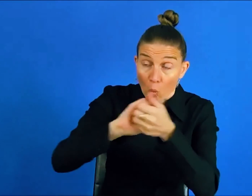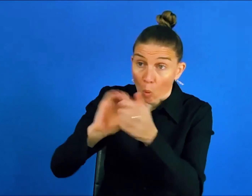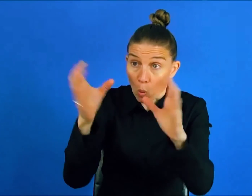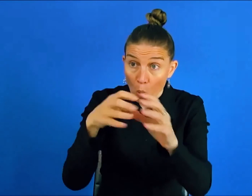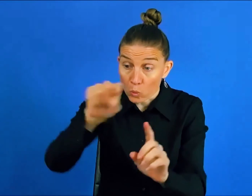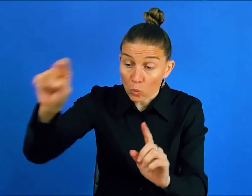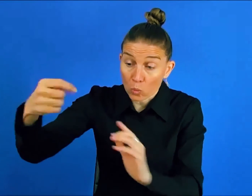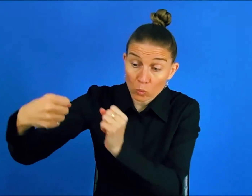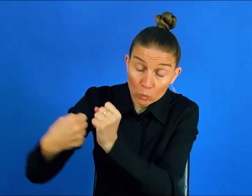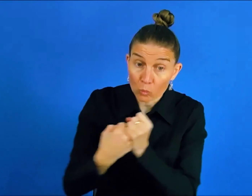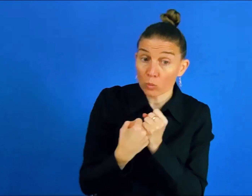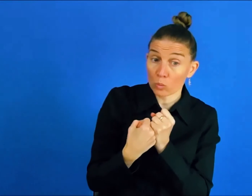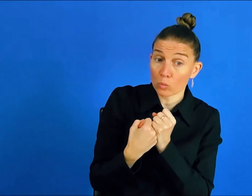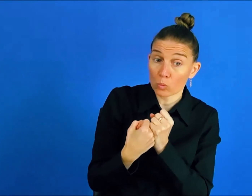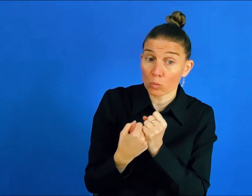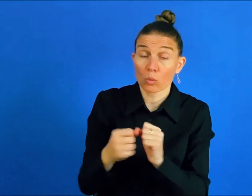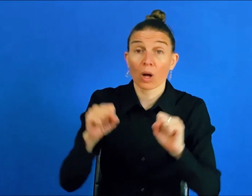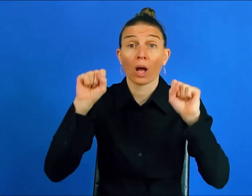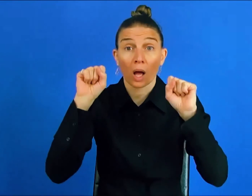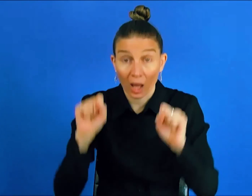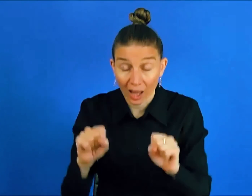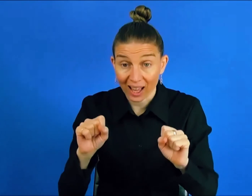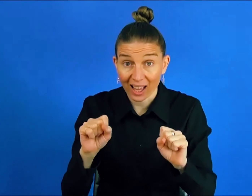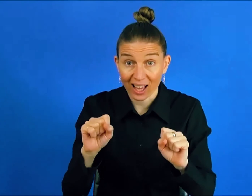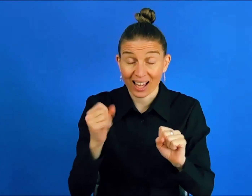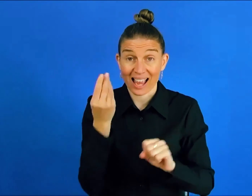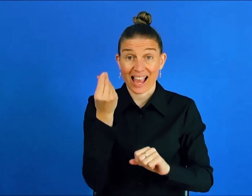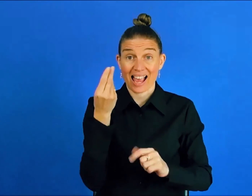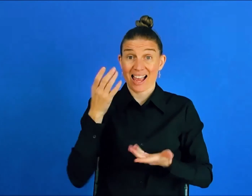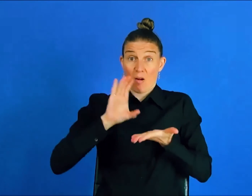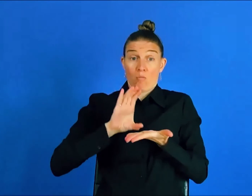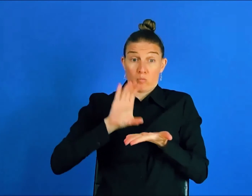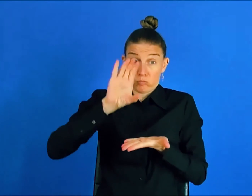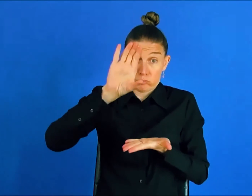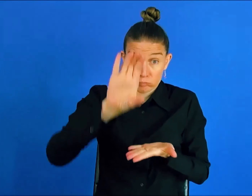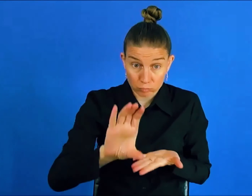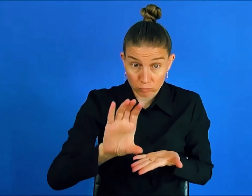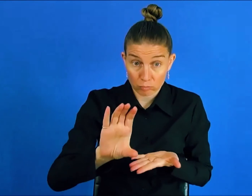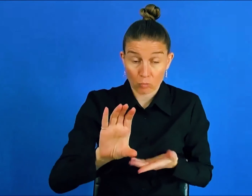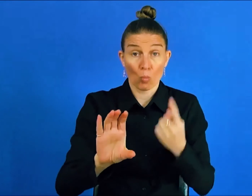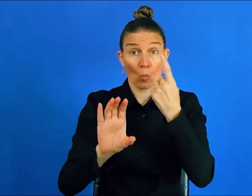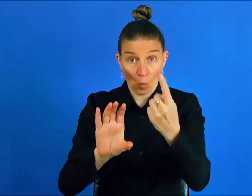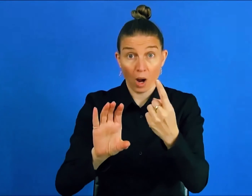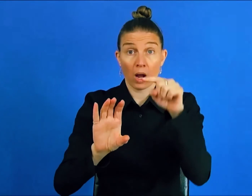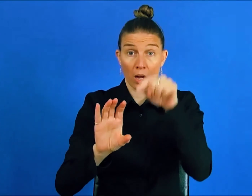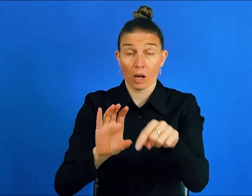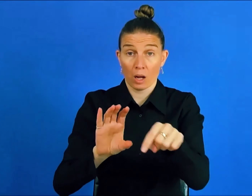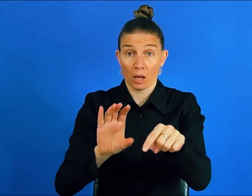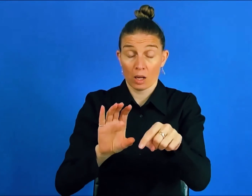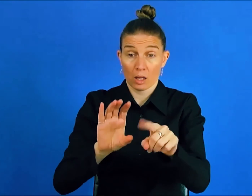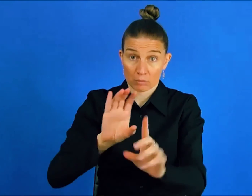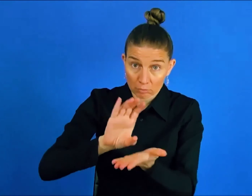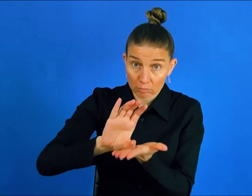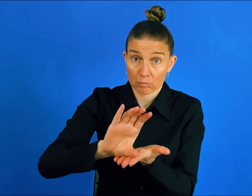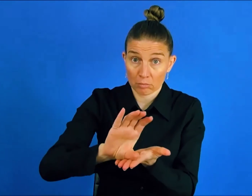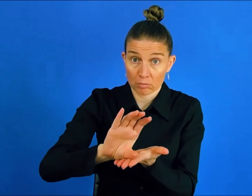these resources put in one basket for ease of operation? That is another area of concern. And